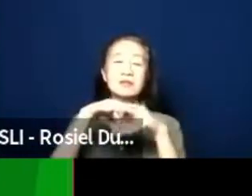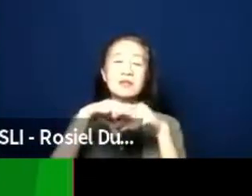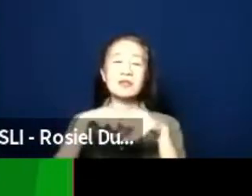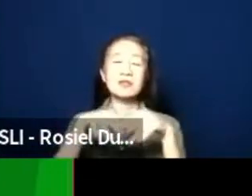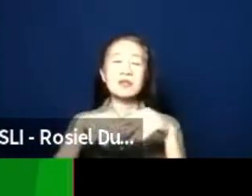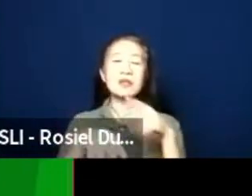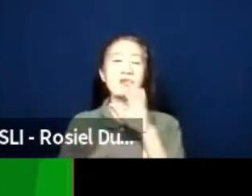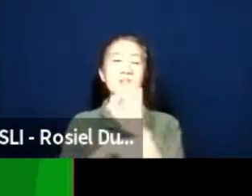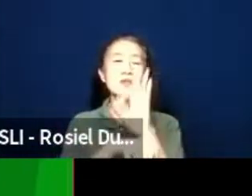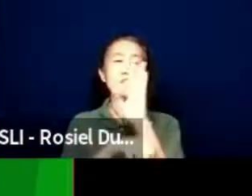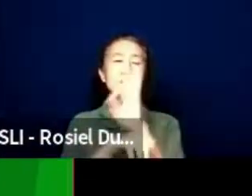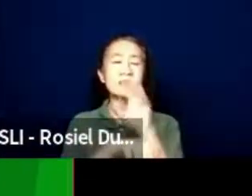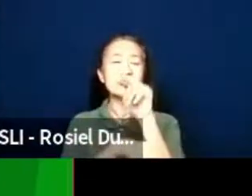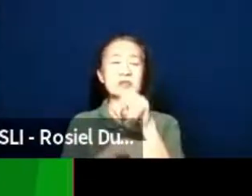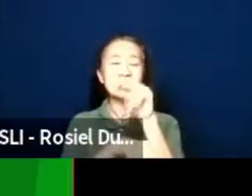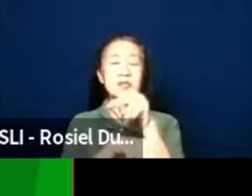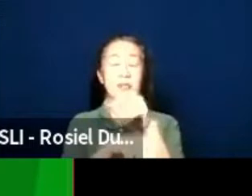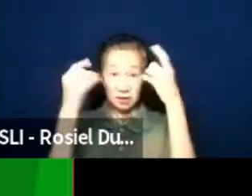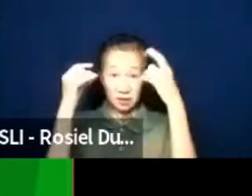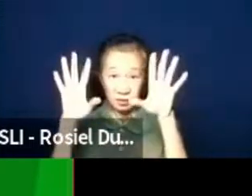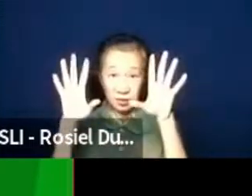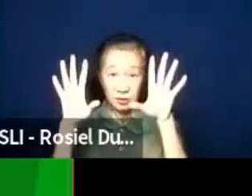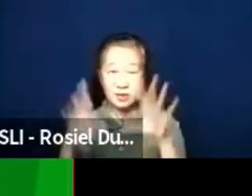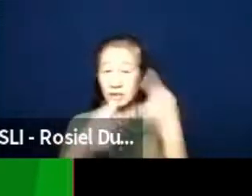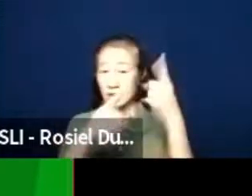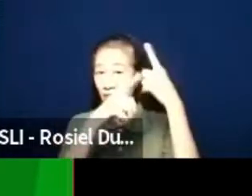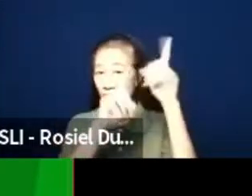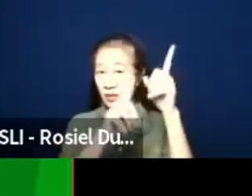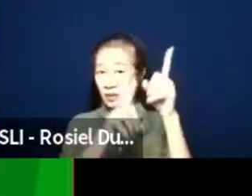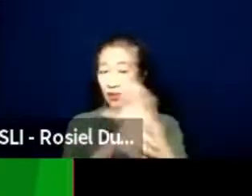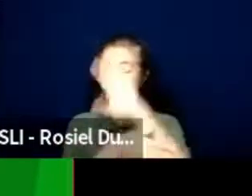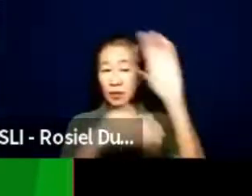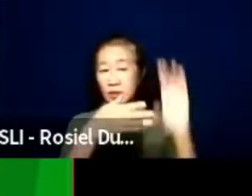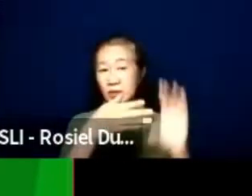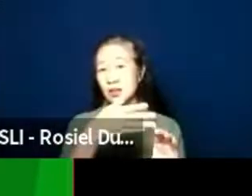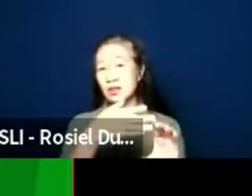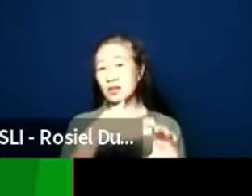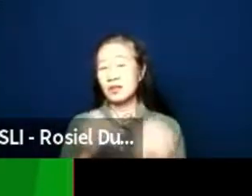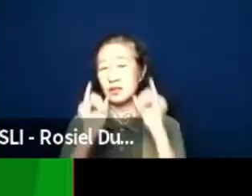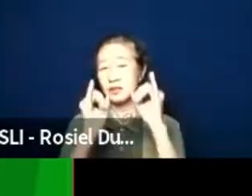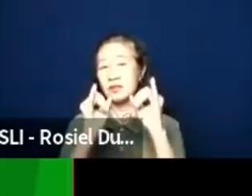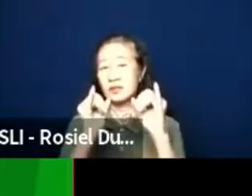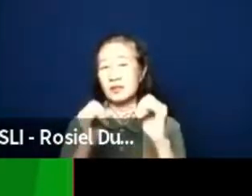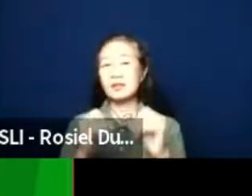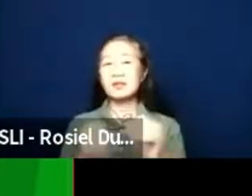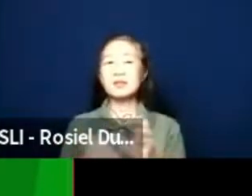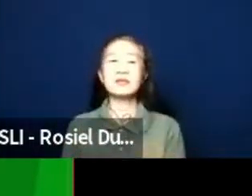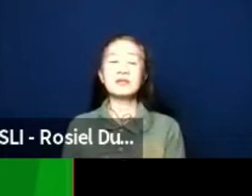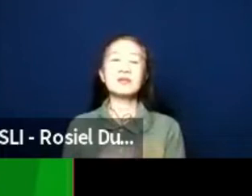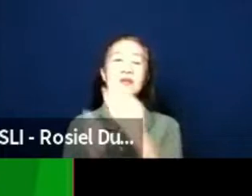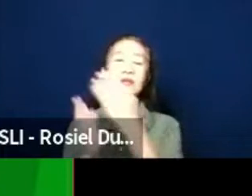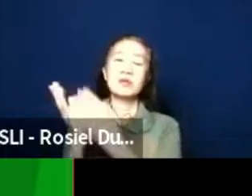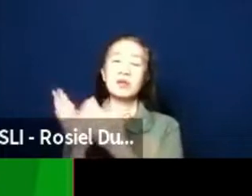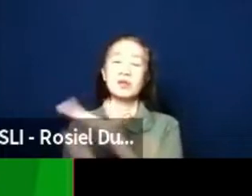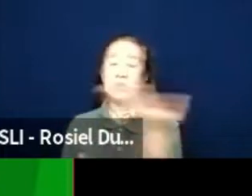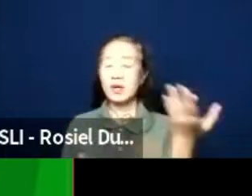in disaster operations. Successfully completed the instructor-led course on You Are the Help Until